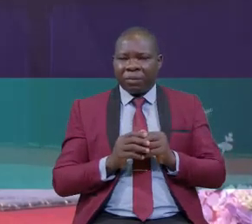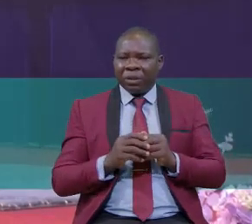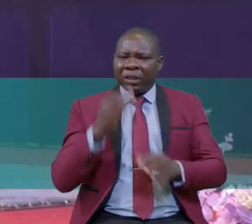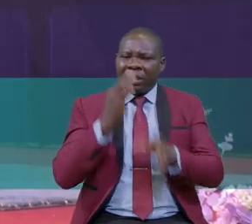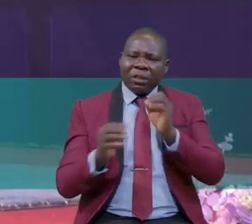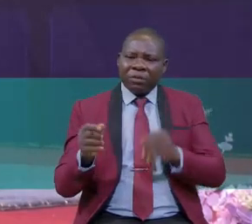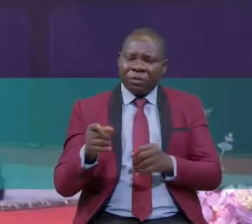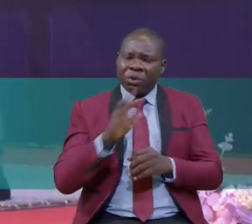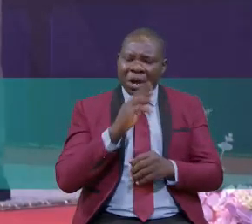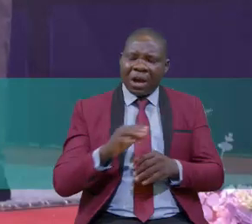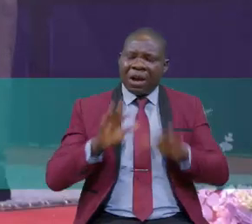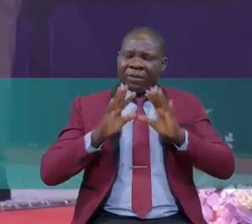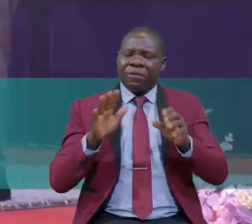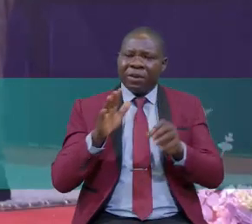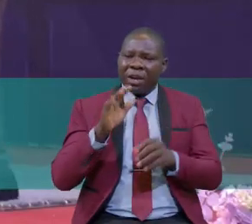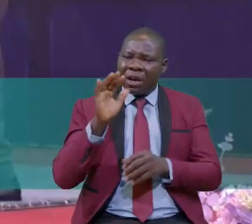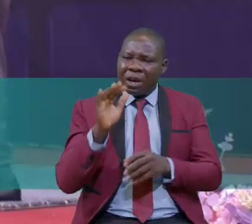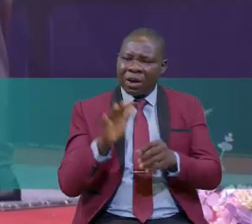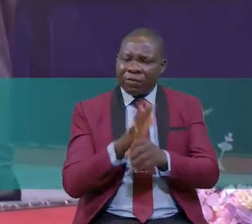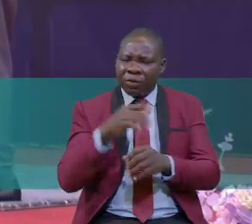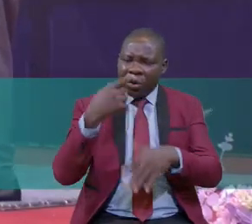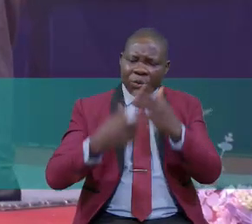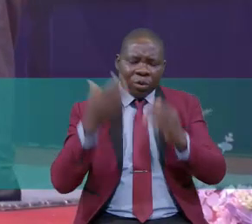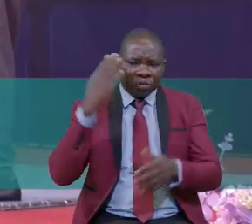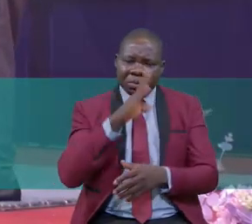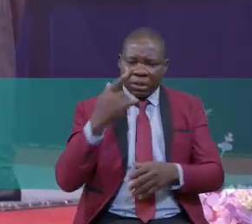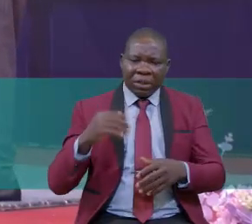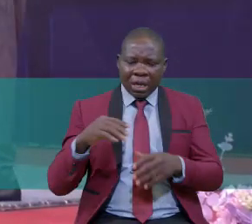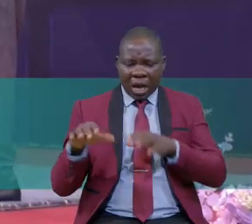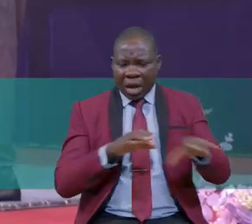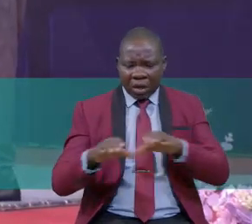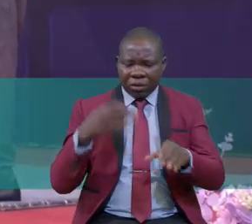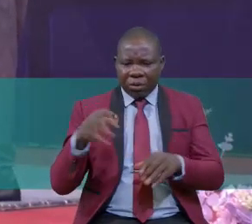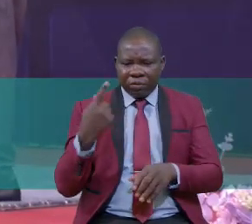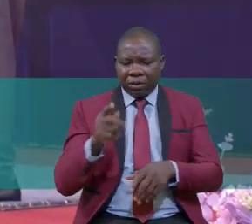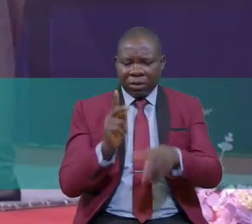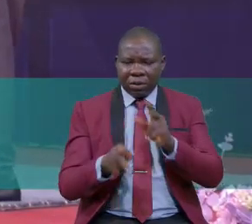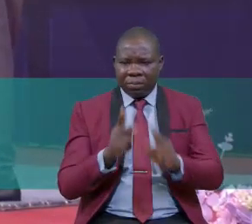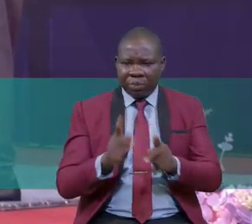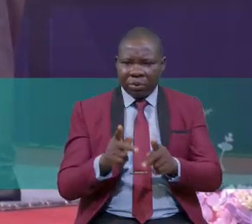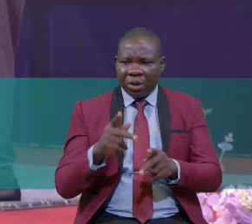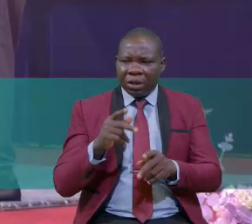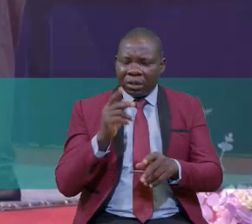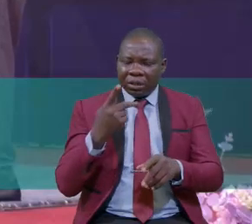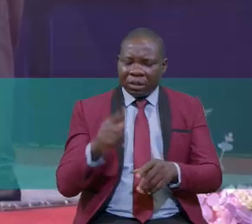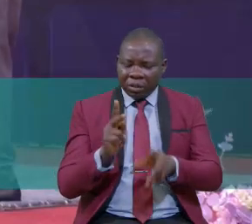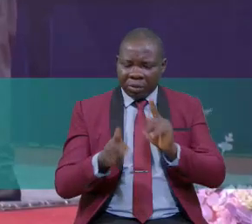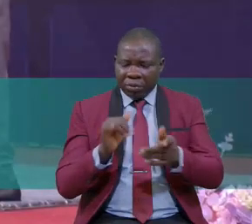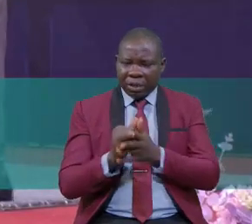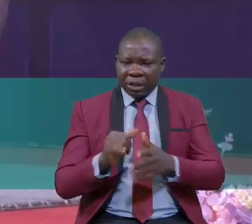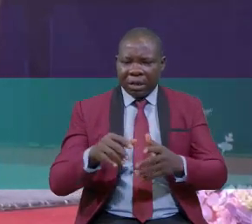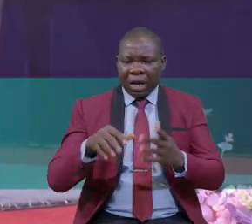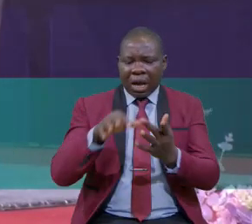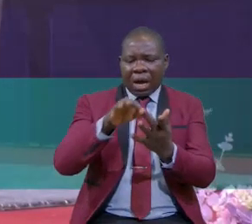the people be? If we are fearful, the people who are in the committee and they appointed me and they